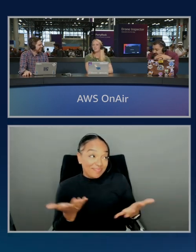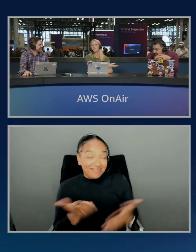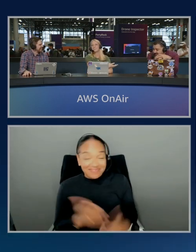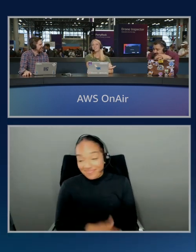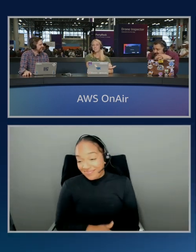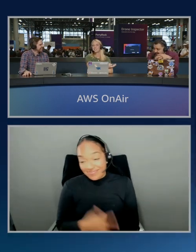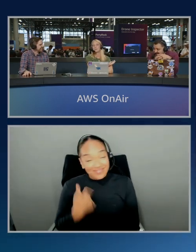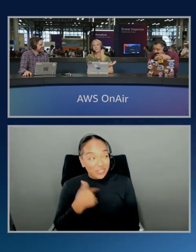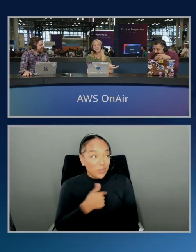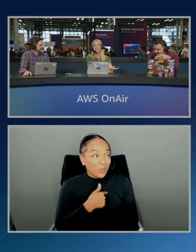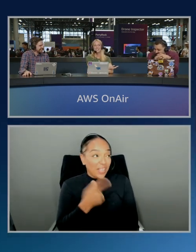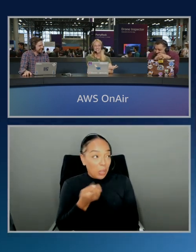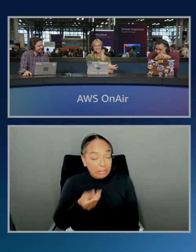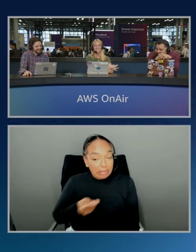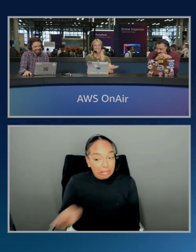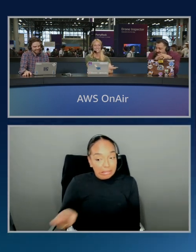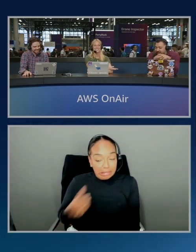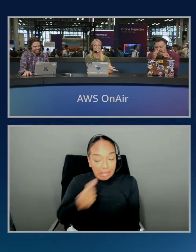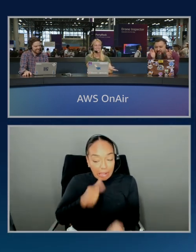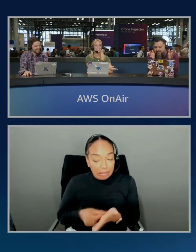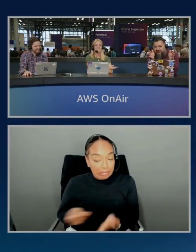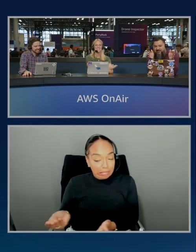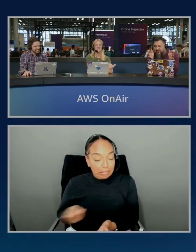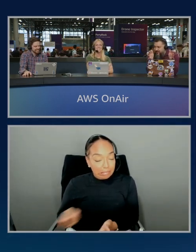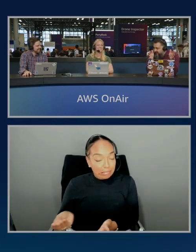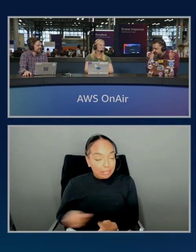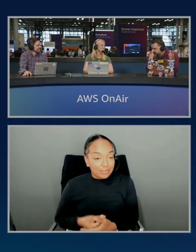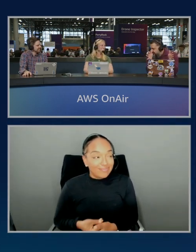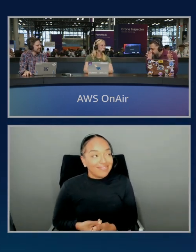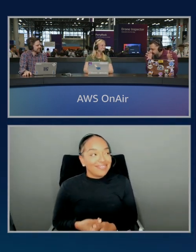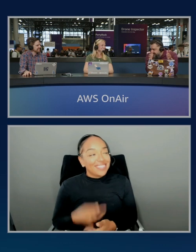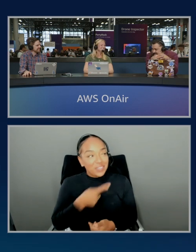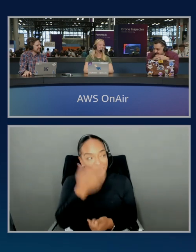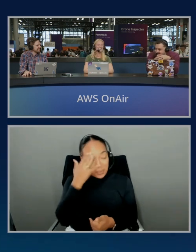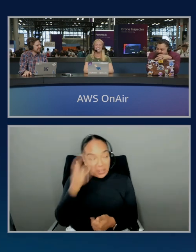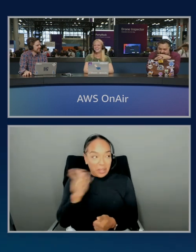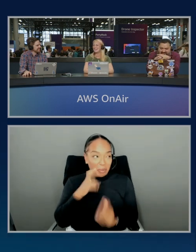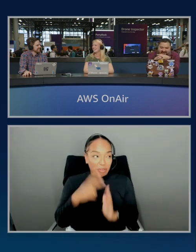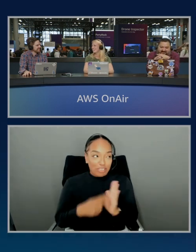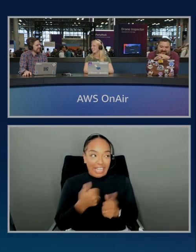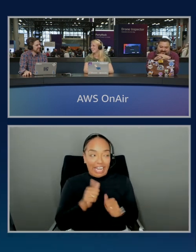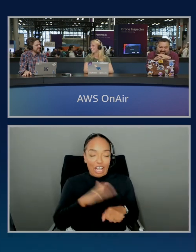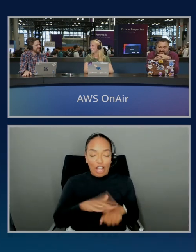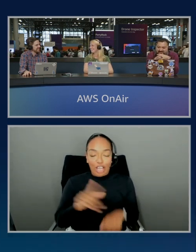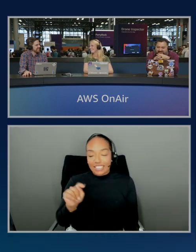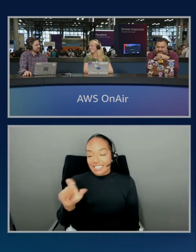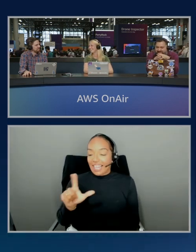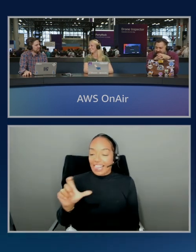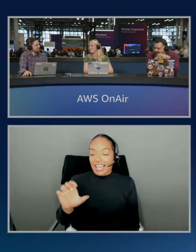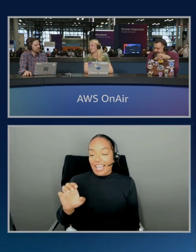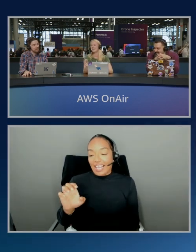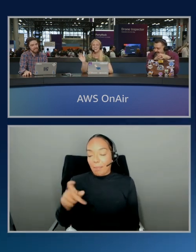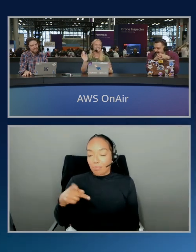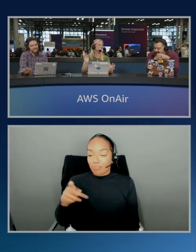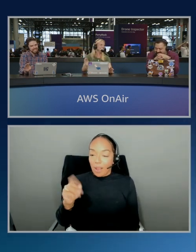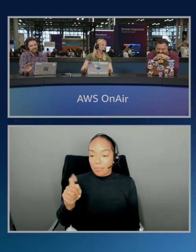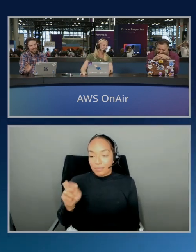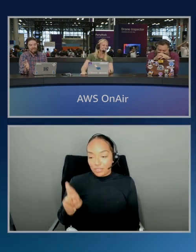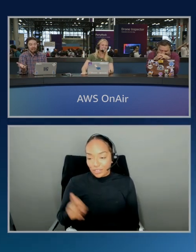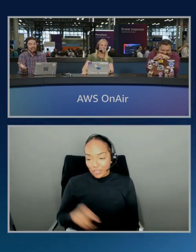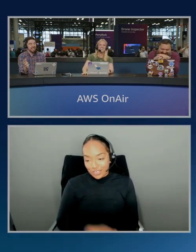slip him notes under the table, literally. He's going to read anything on a teleprompter. Yeah. Don't mind